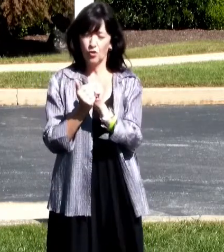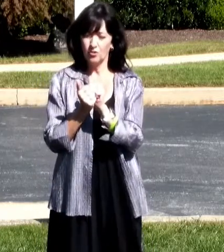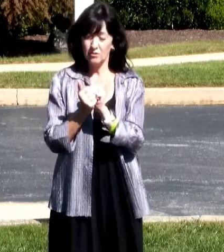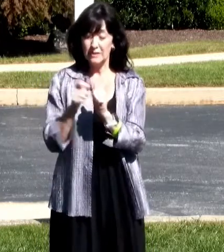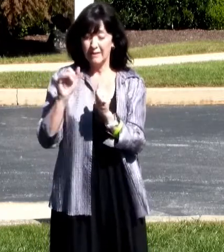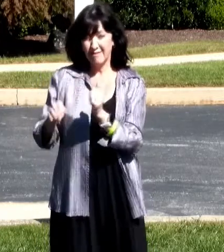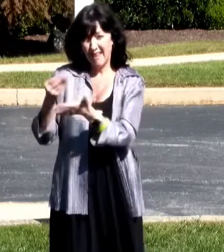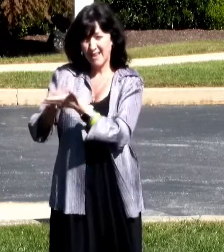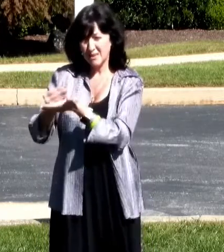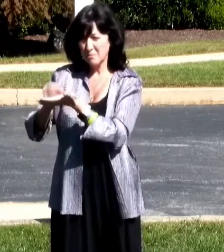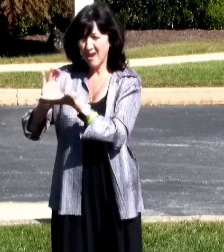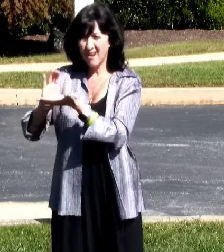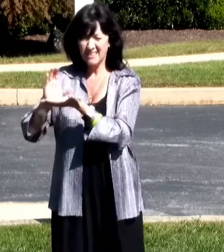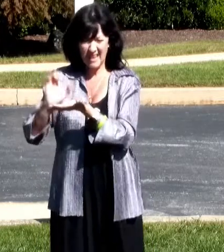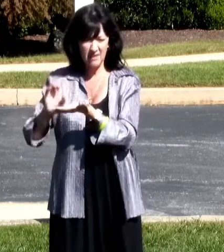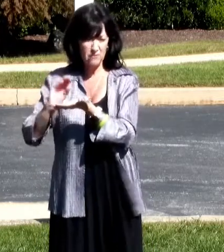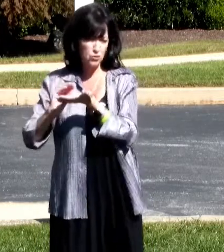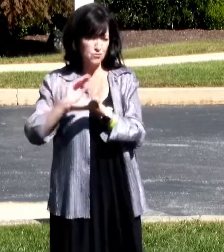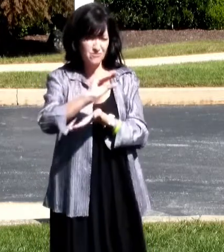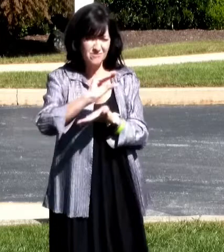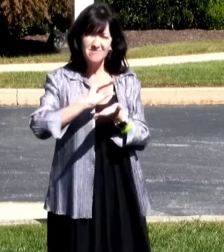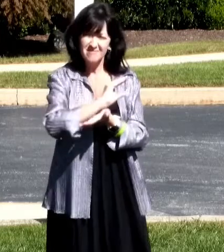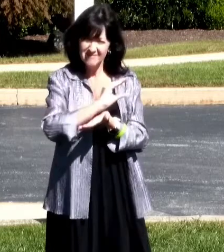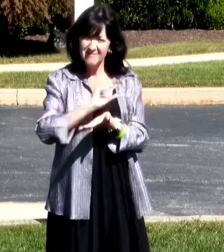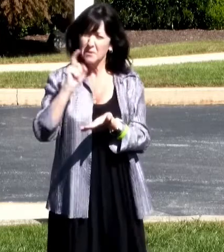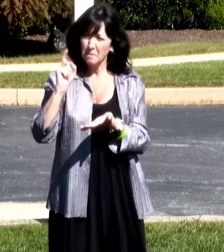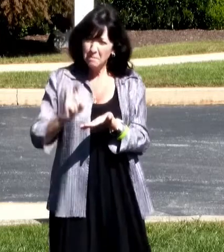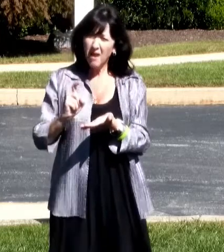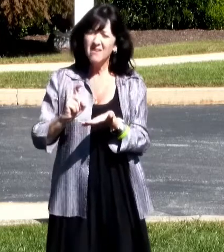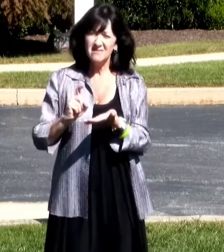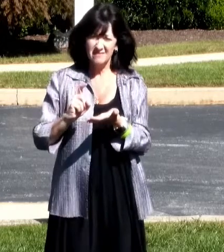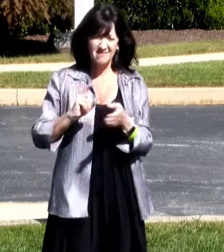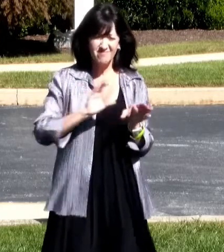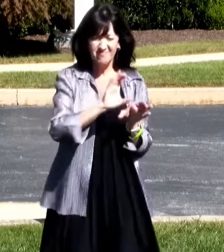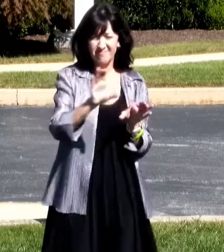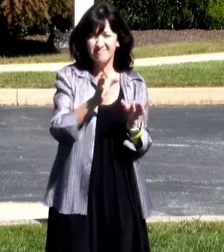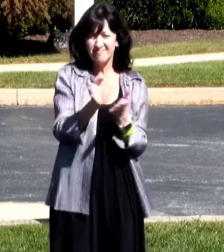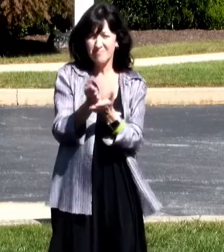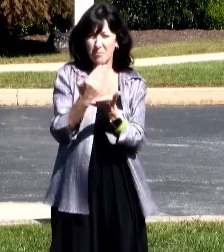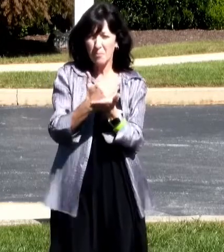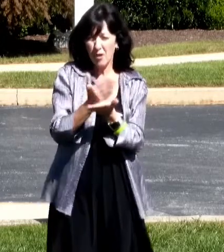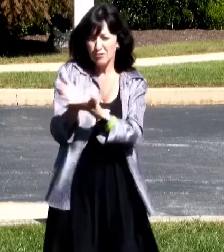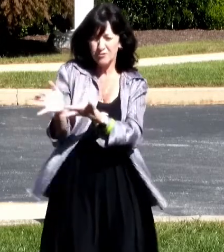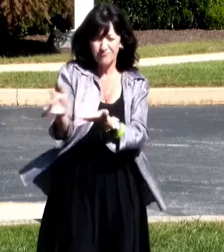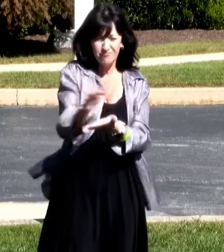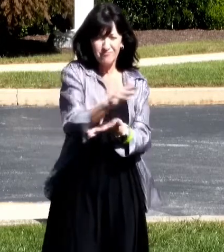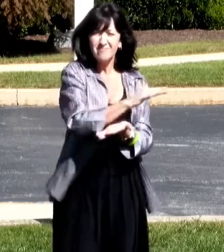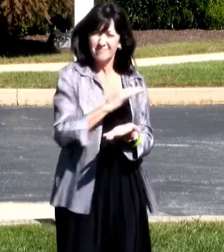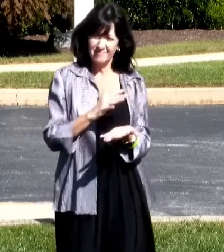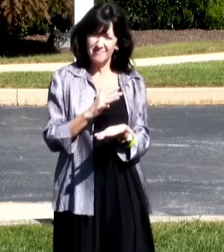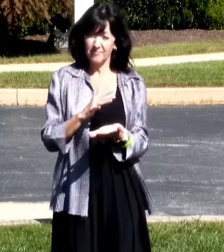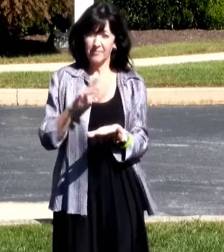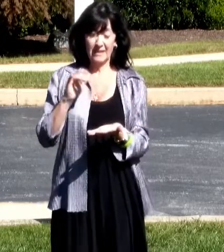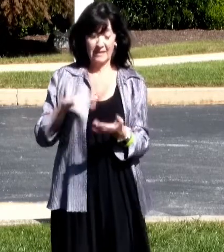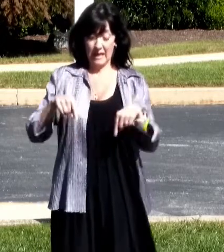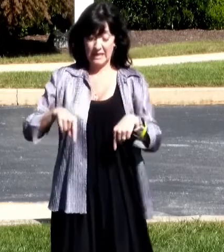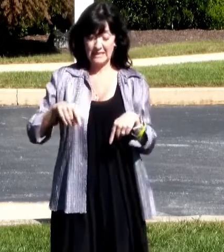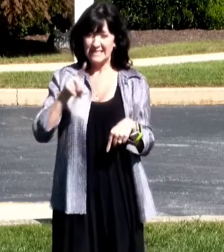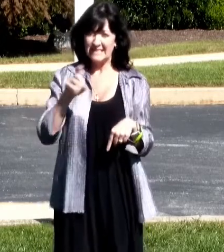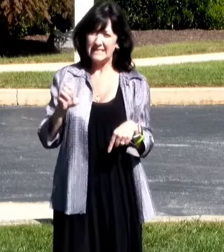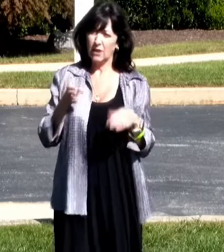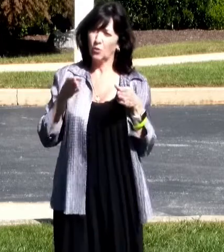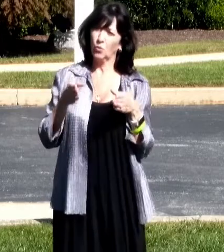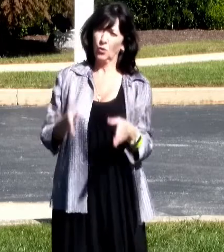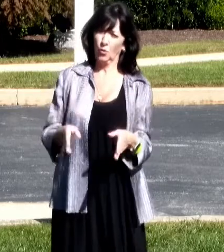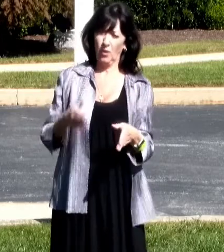where the community, the rubber hits the road, is the right direction and the right way to go. And the beauty of the Delaware way in our